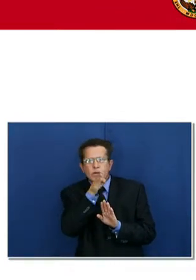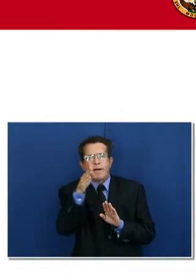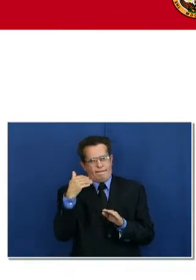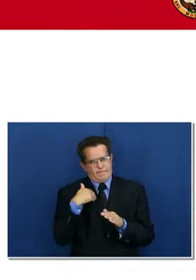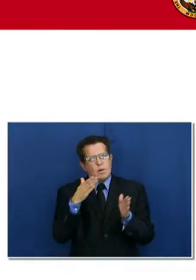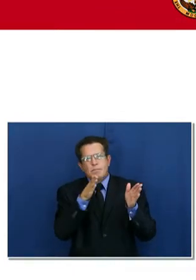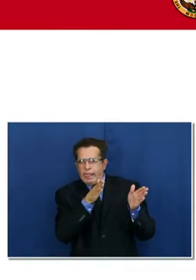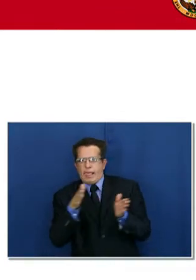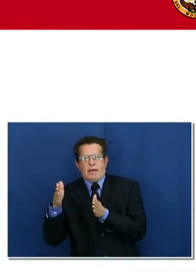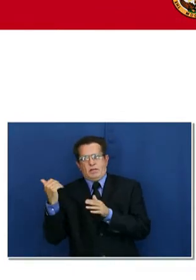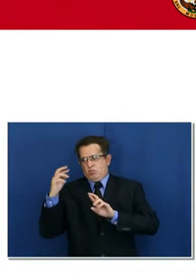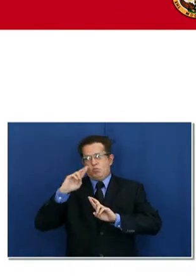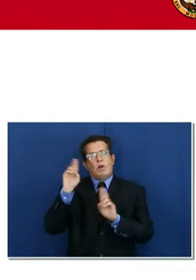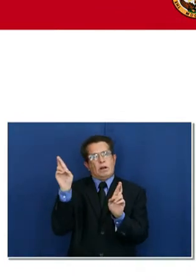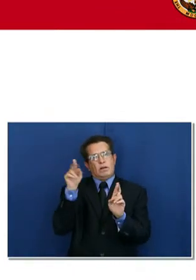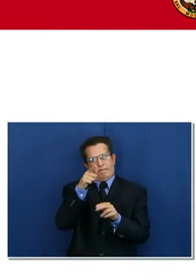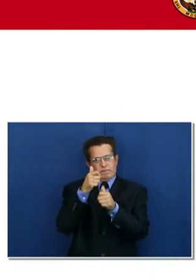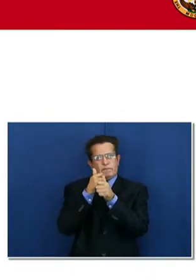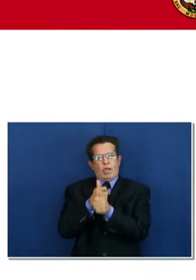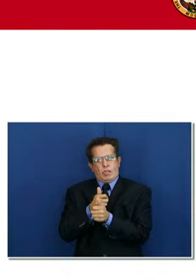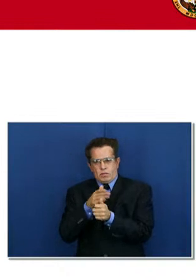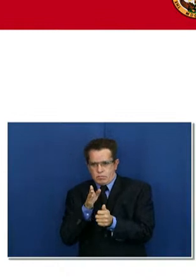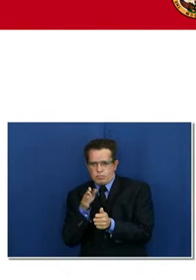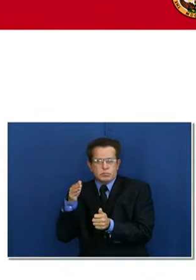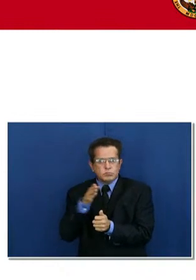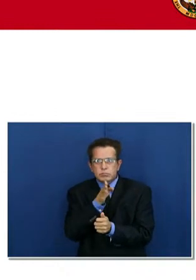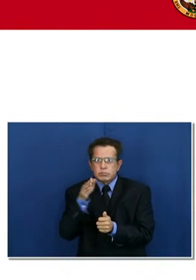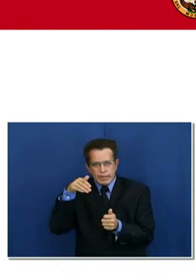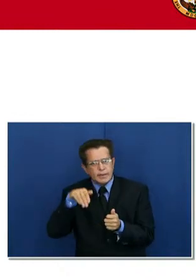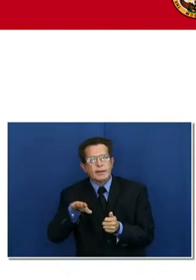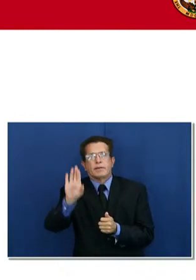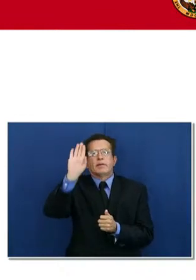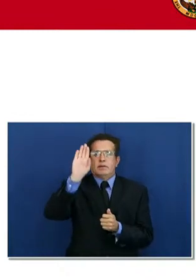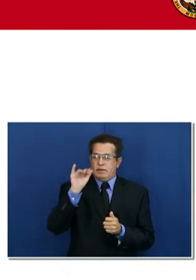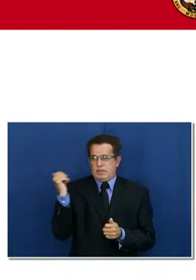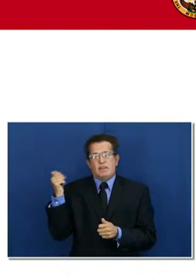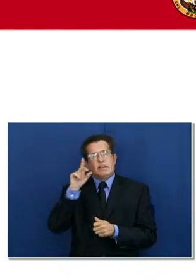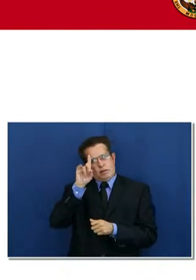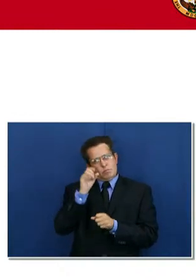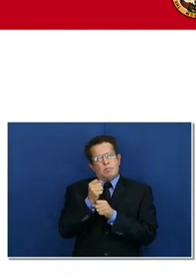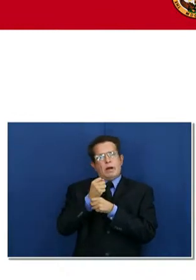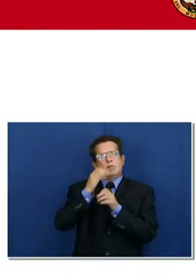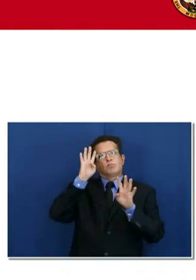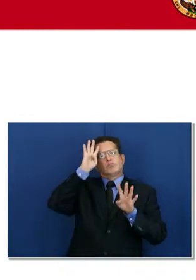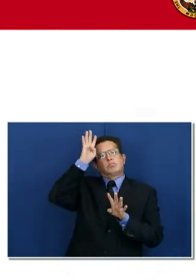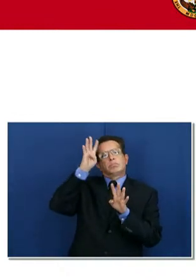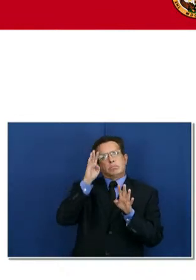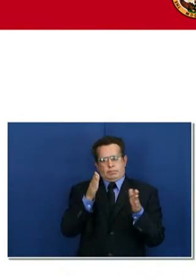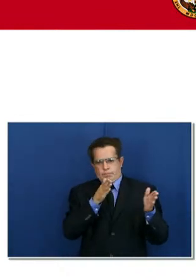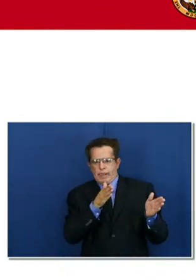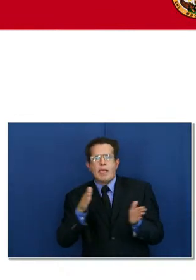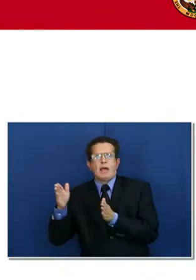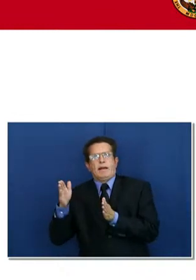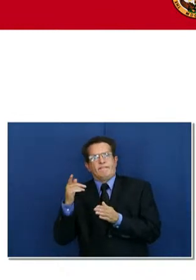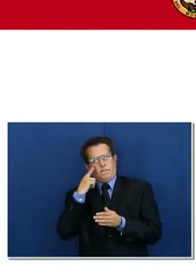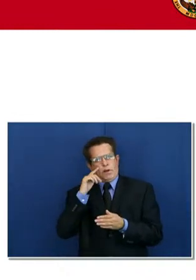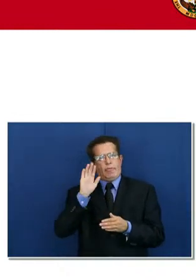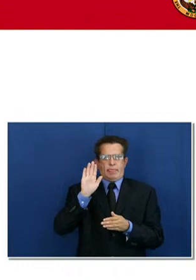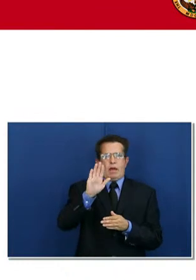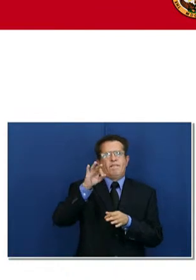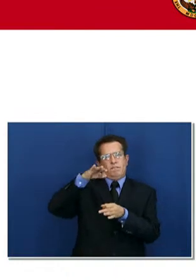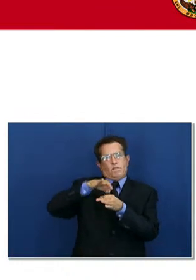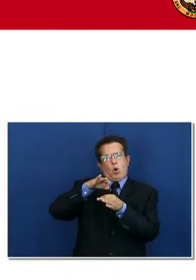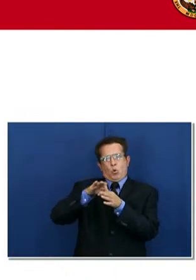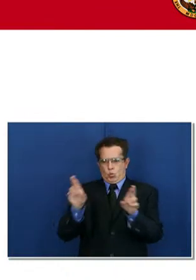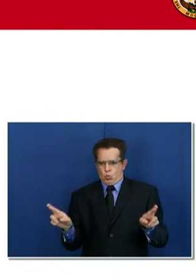I will cover in just a little bit. But that site-specific plan is crafted of how to lay out that respective